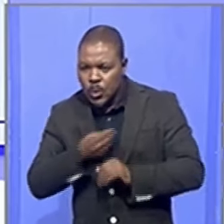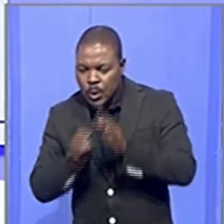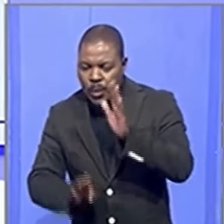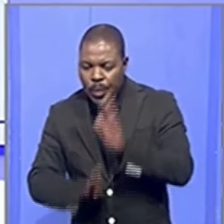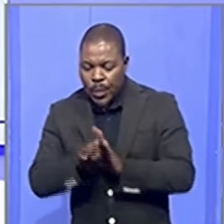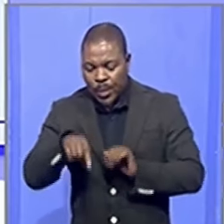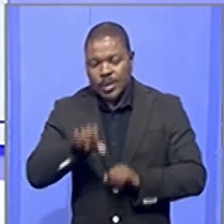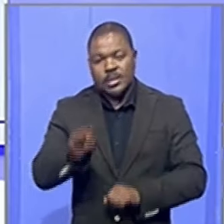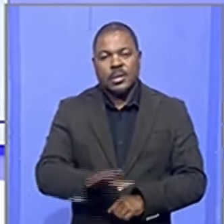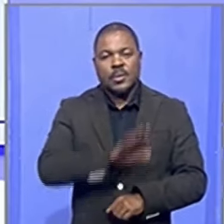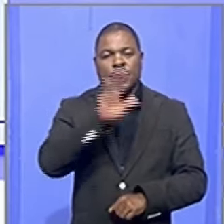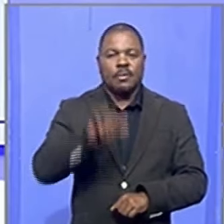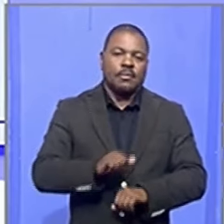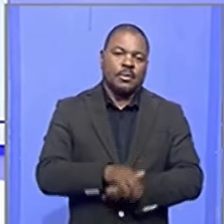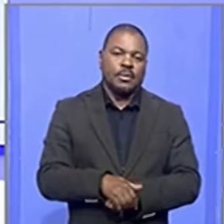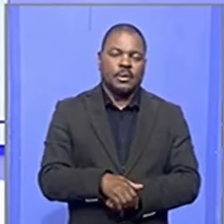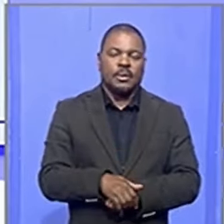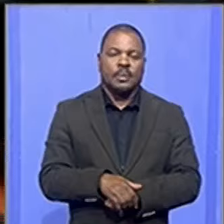mononageng.